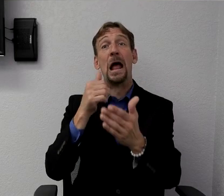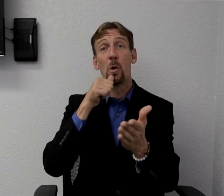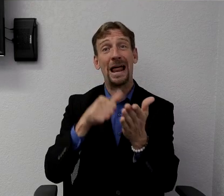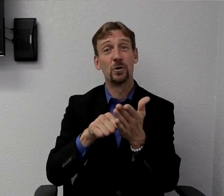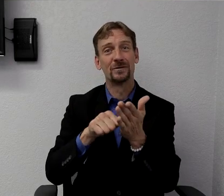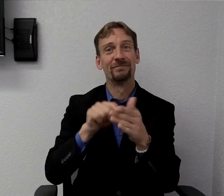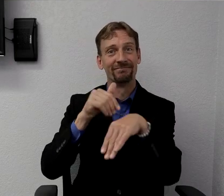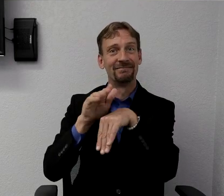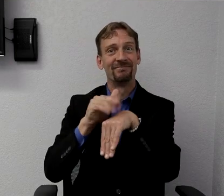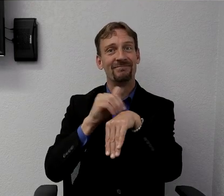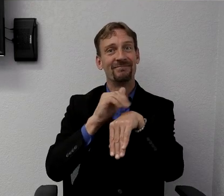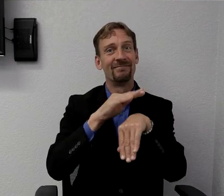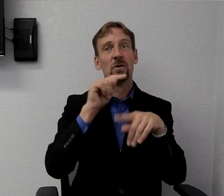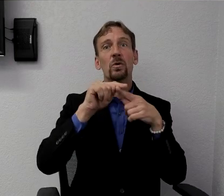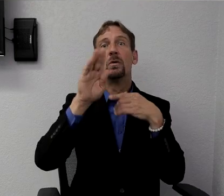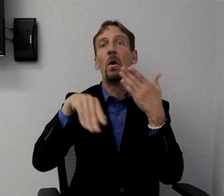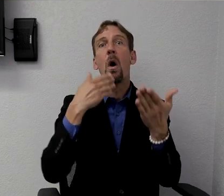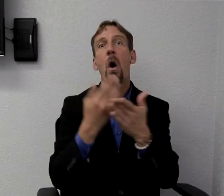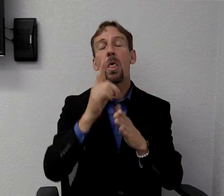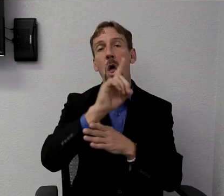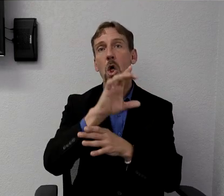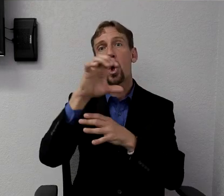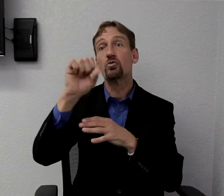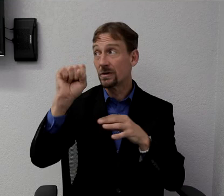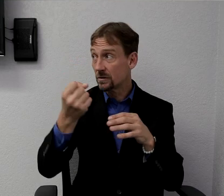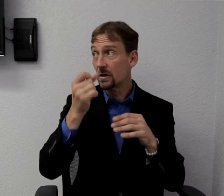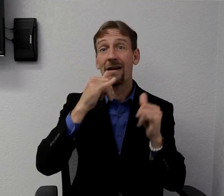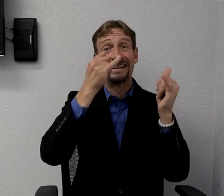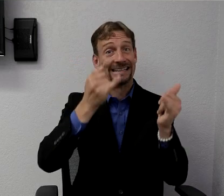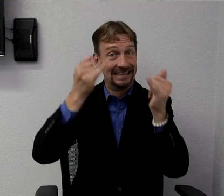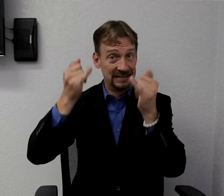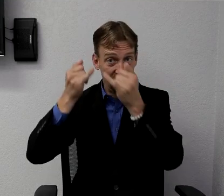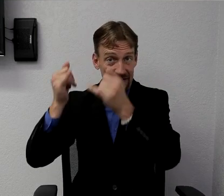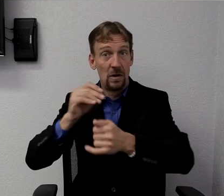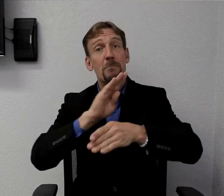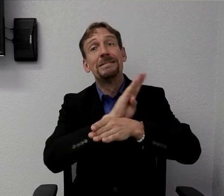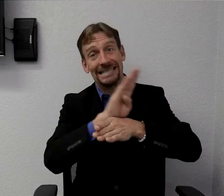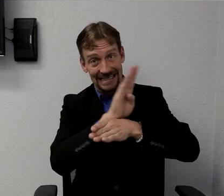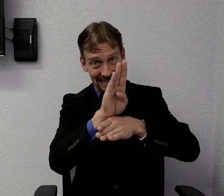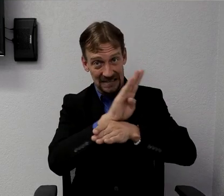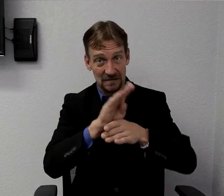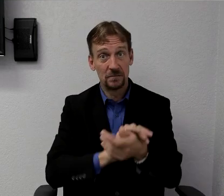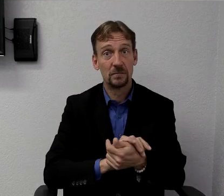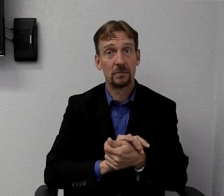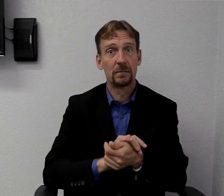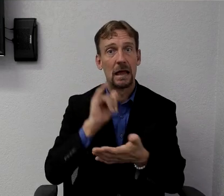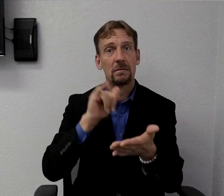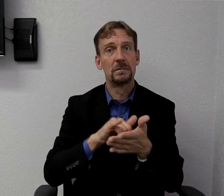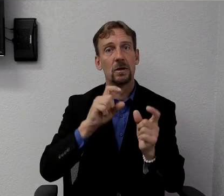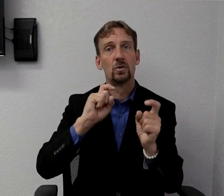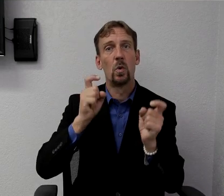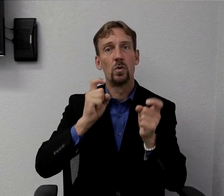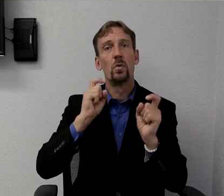the hundreds of individuals and businesses that have donated to Cahuilla Delta,